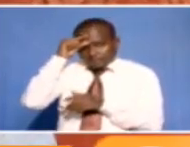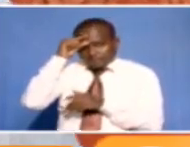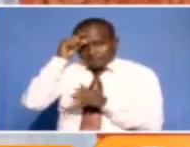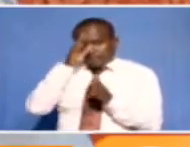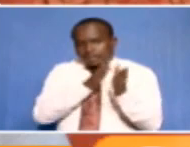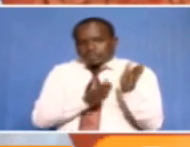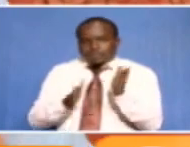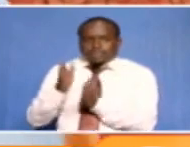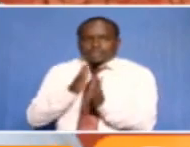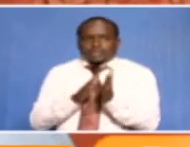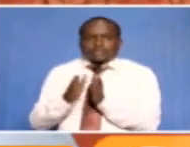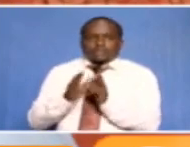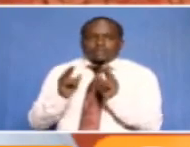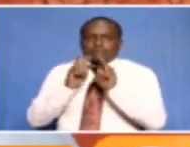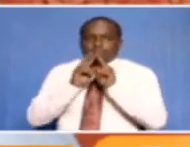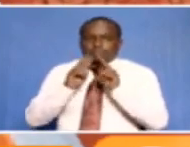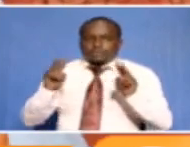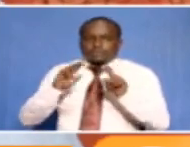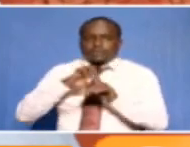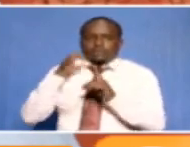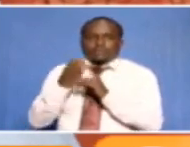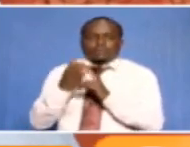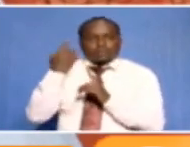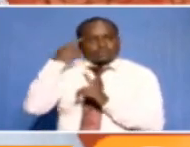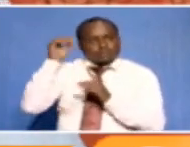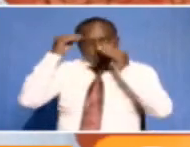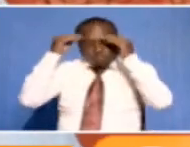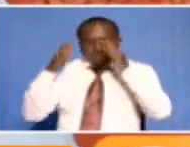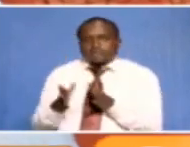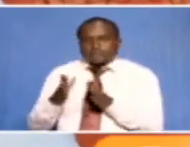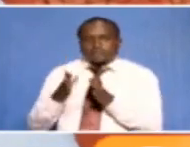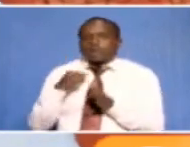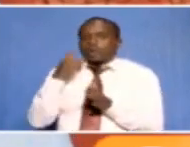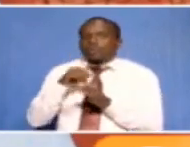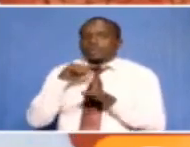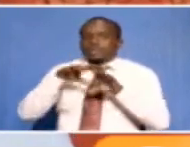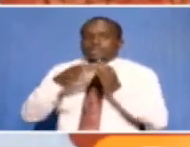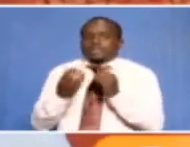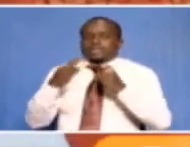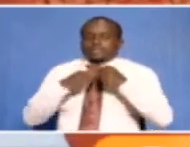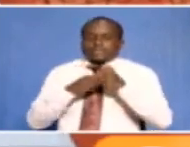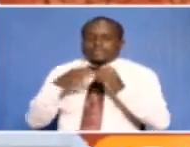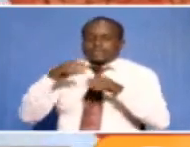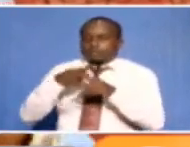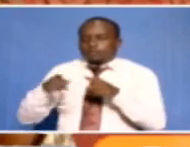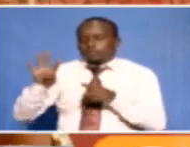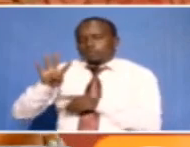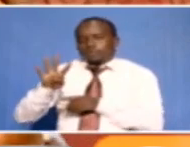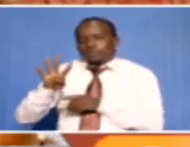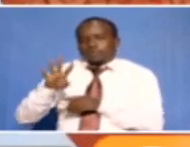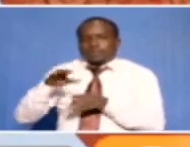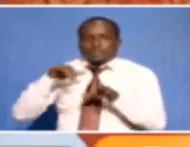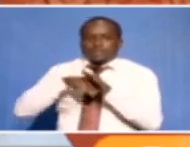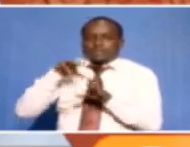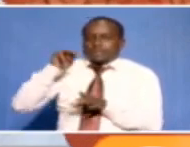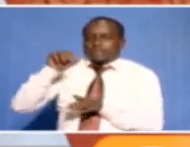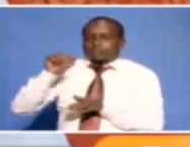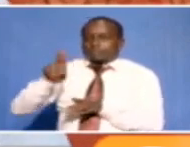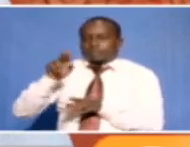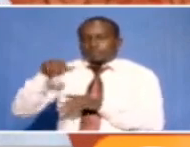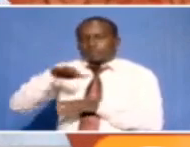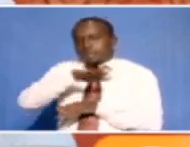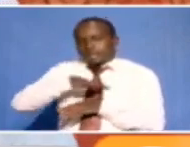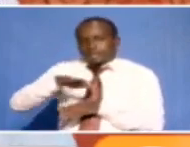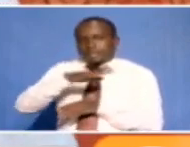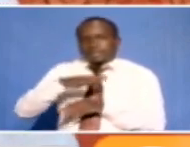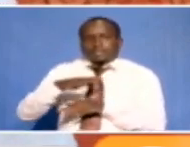peaceful and unpeaceful environment for students who are in class 8 and form 4 in the Mau area to be able